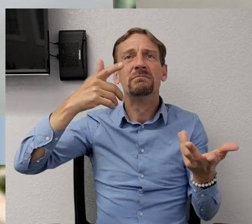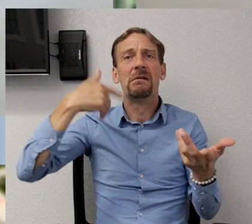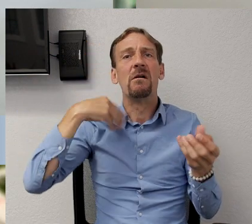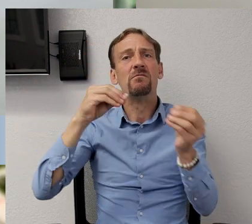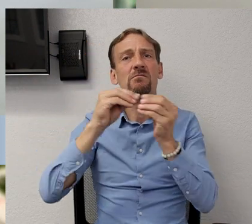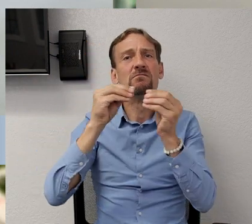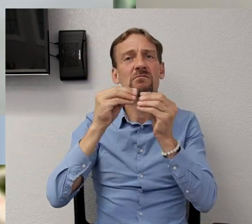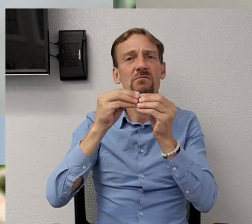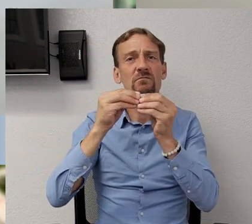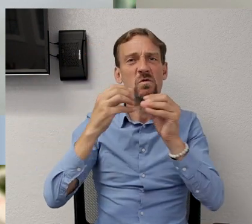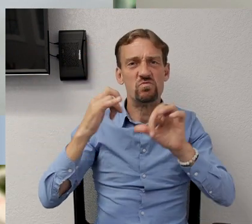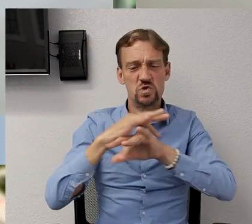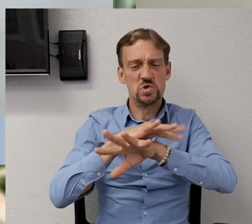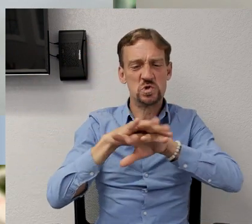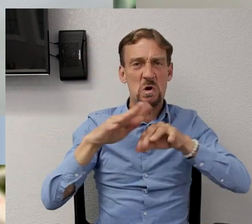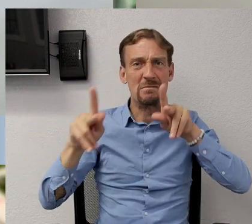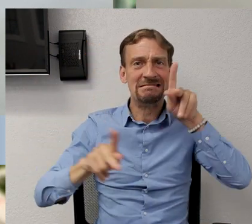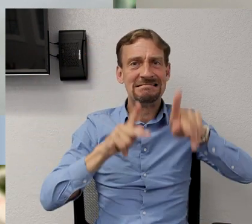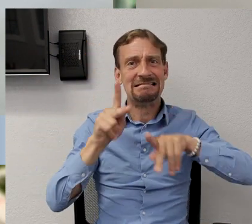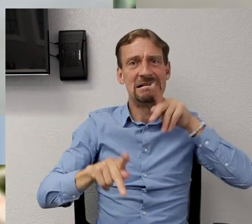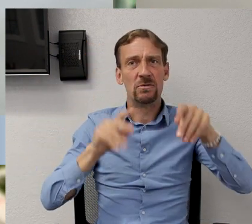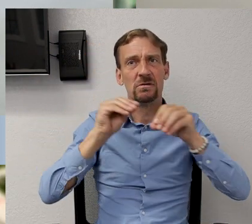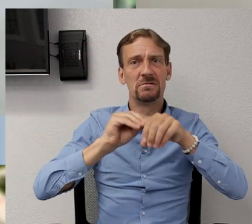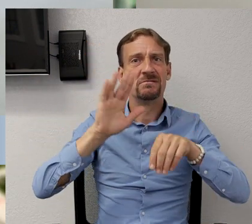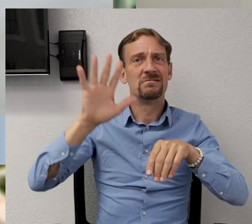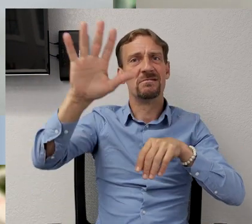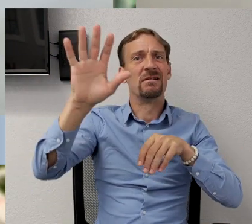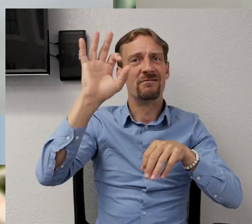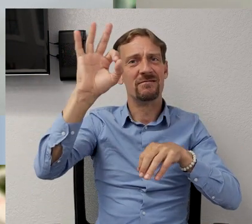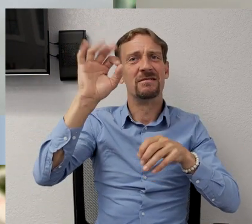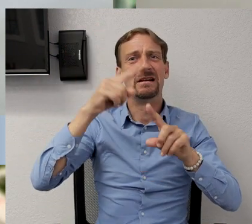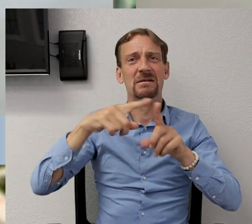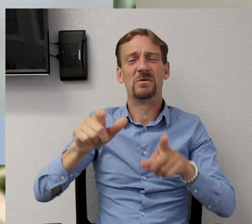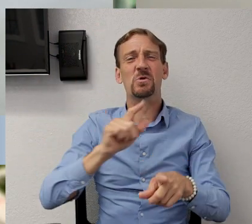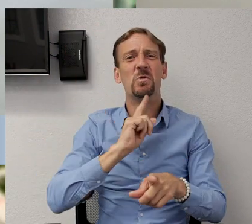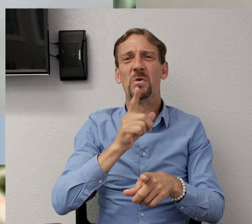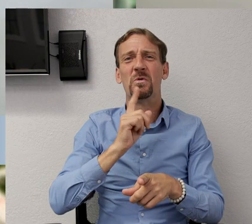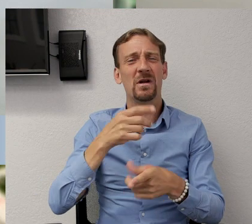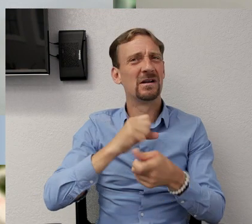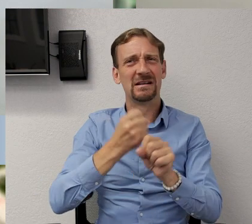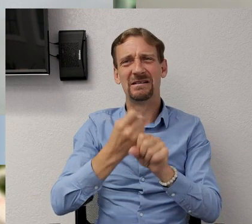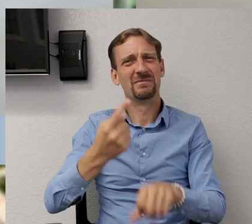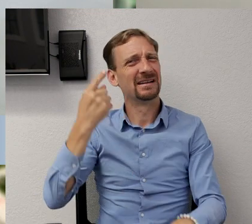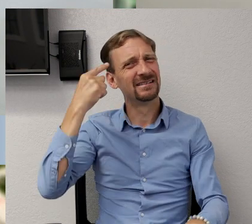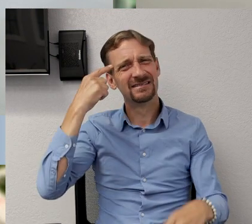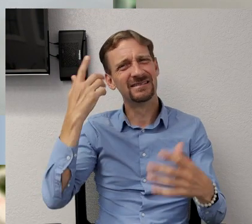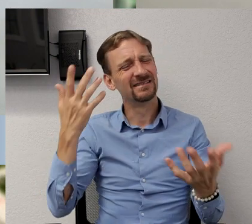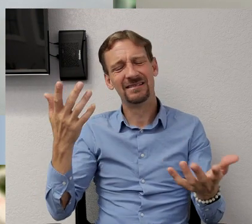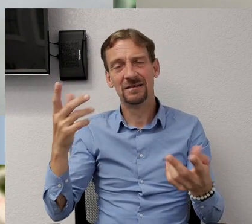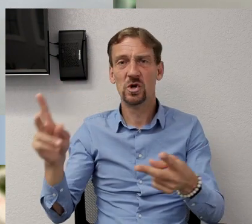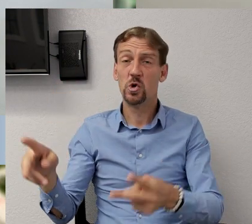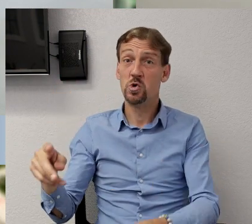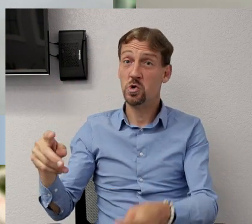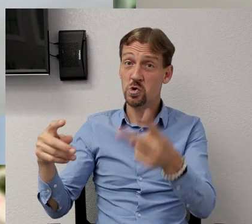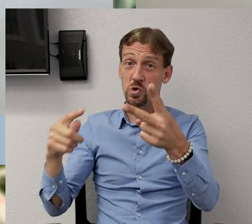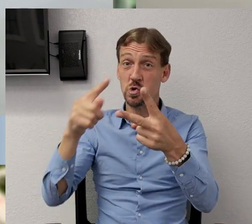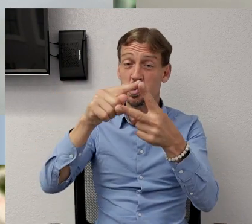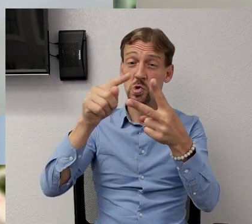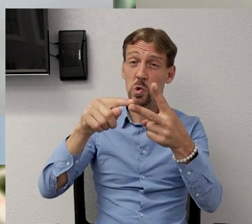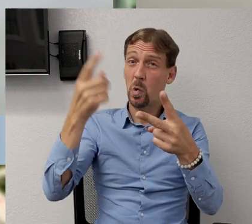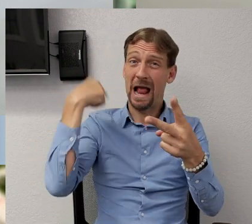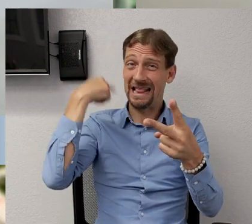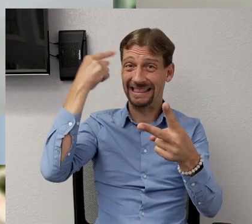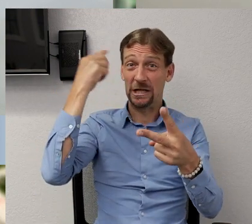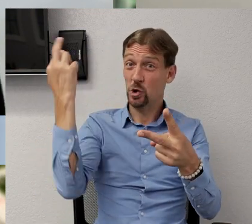more dense population too. So again, it doesn't really make sense. 2 things I would point to.